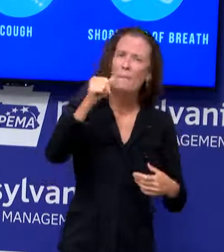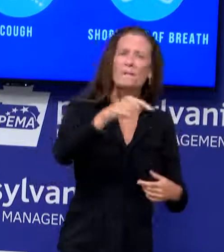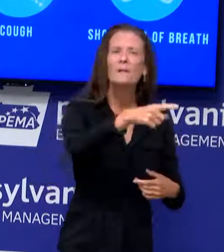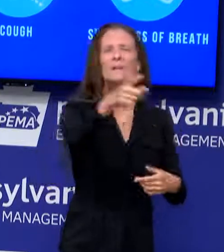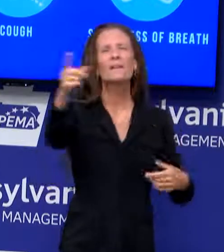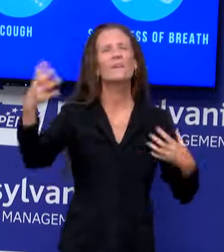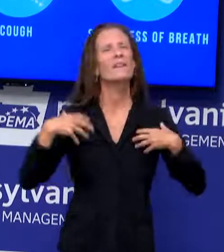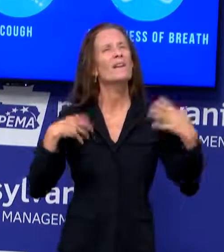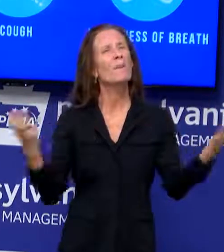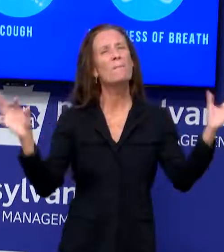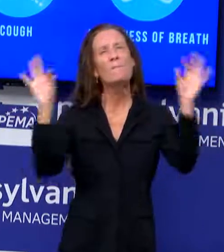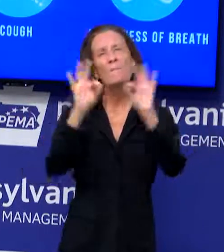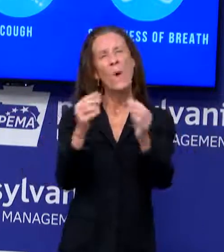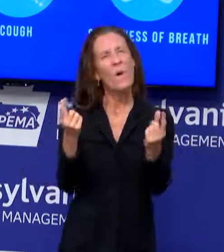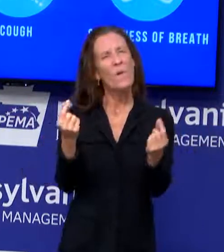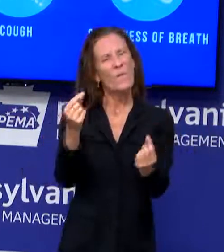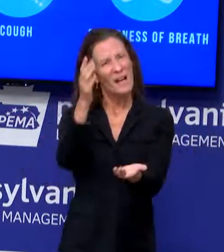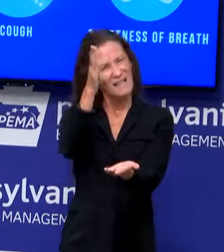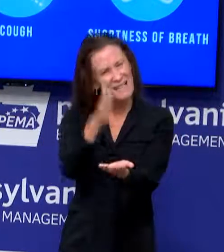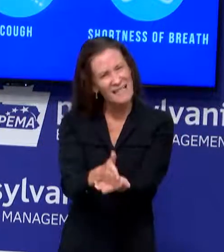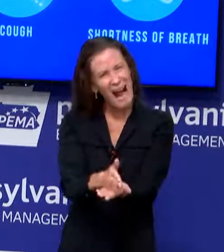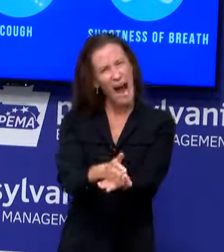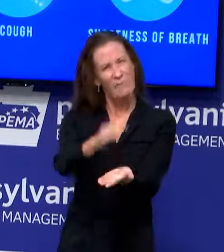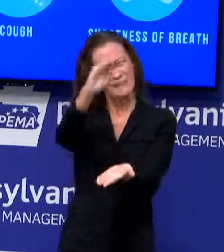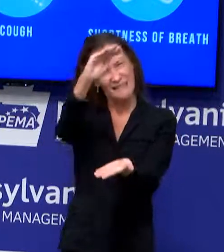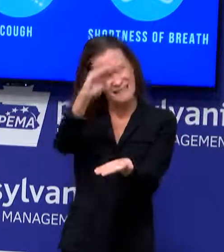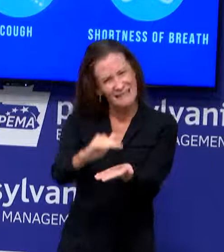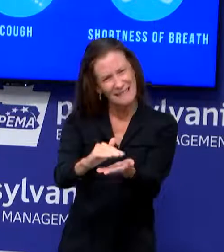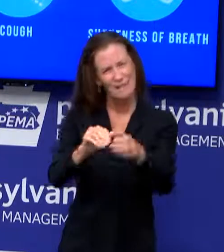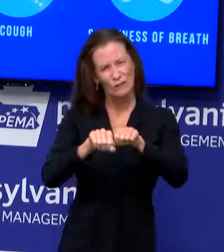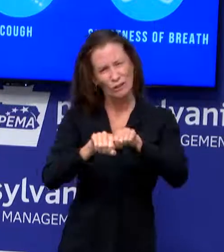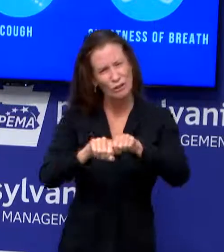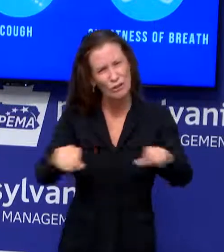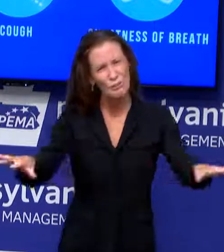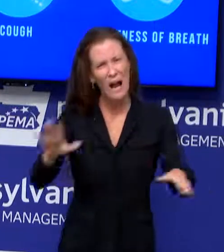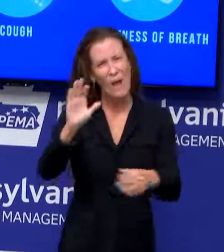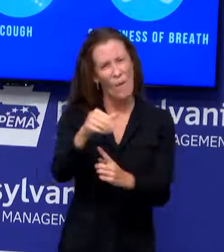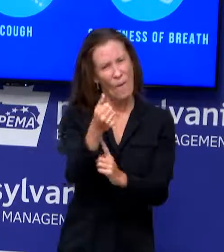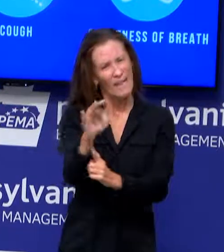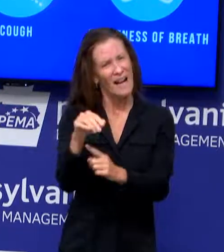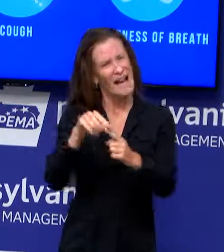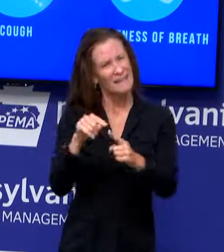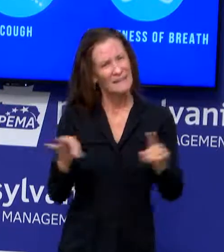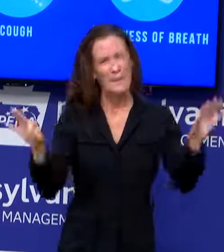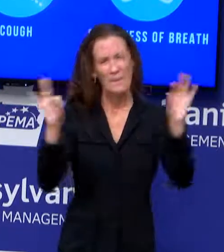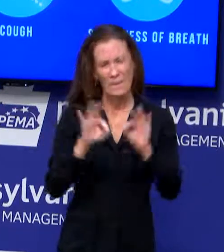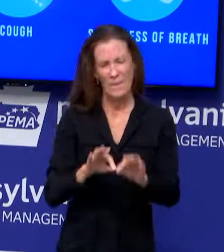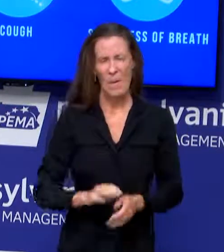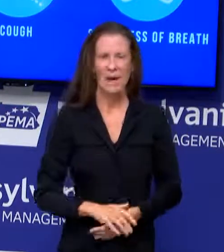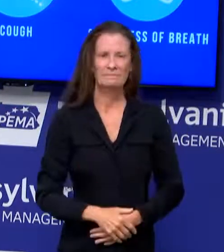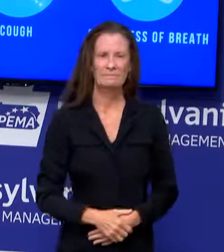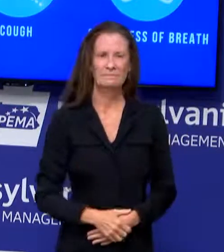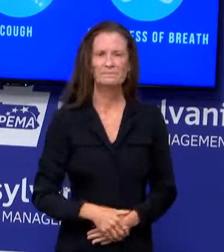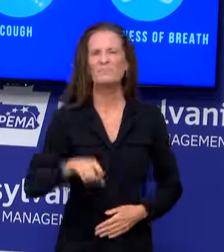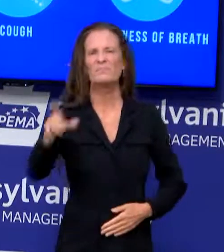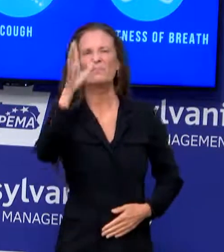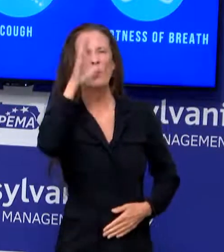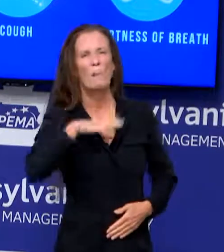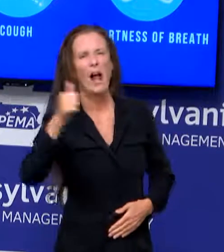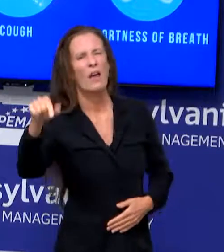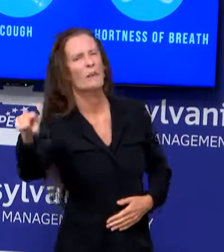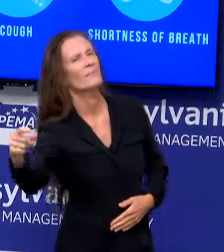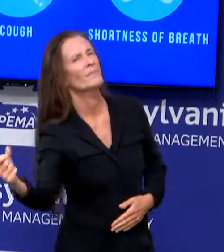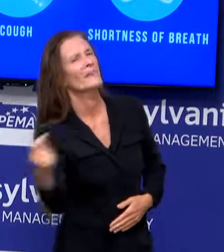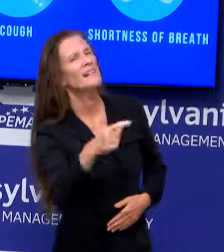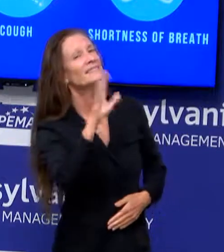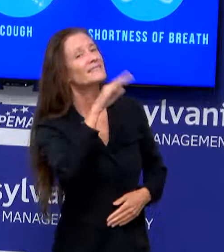I've been saying, by downloading the app when it is available in September. Yes? Just like masks, a lot of people don't